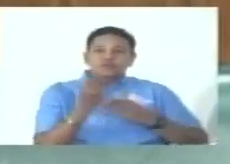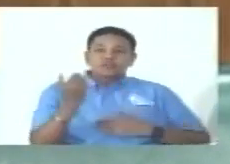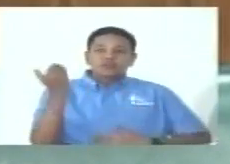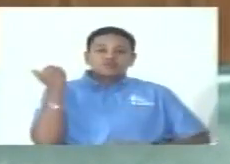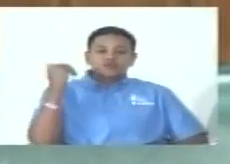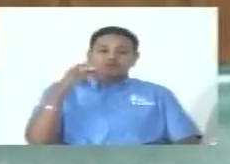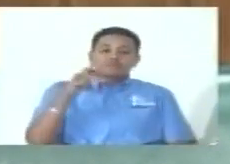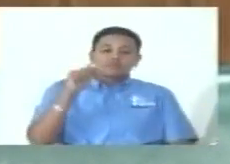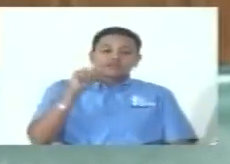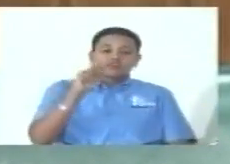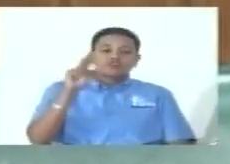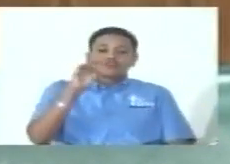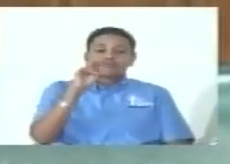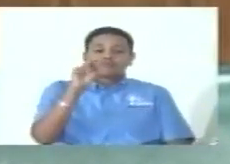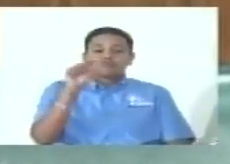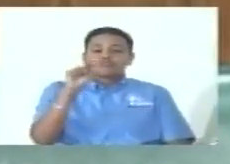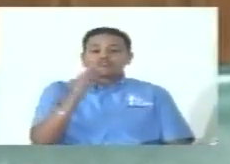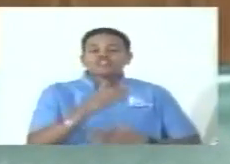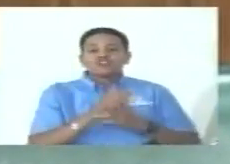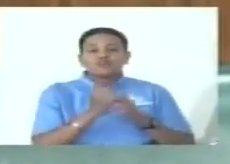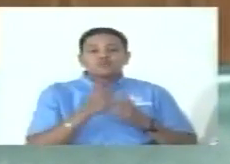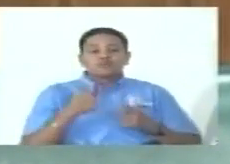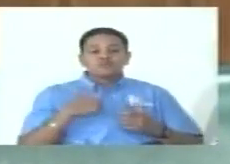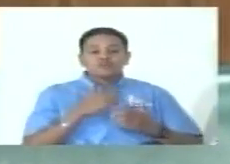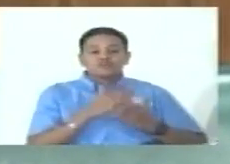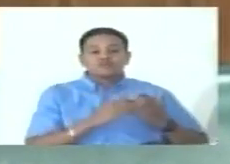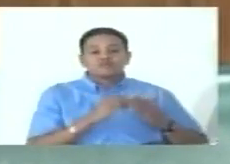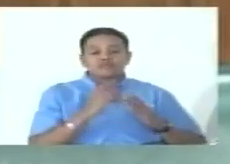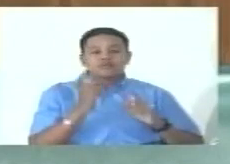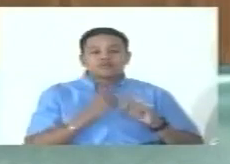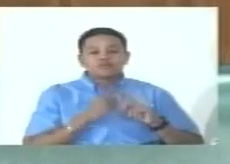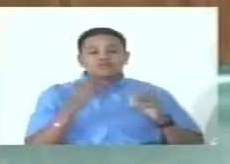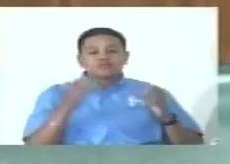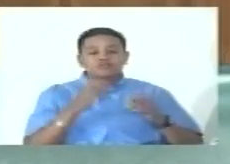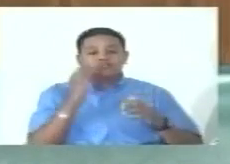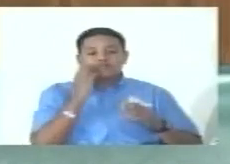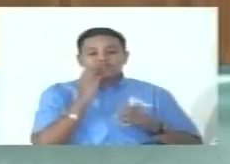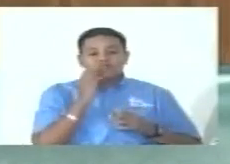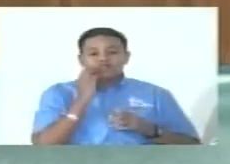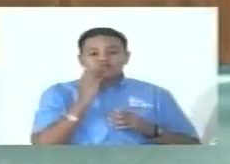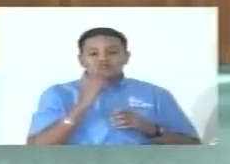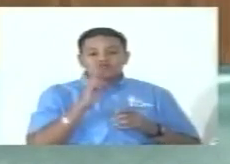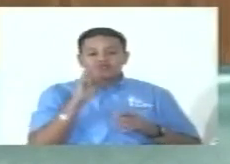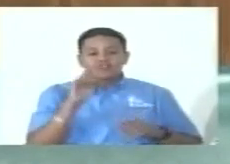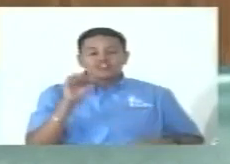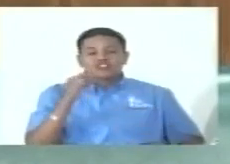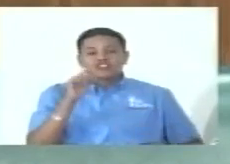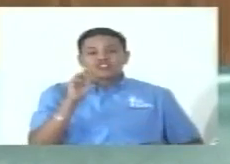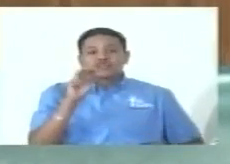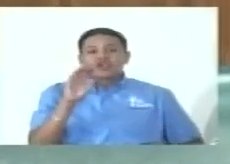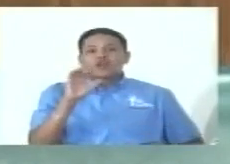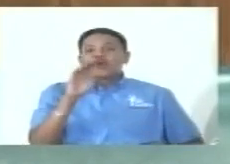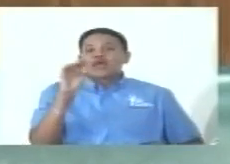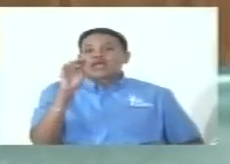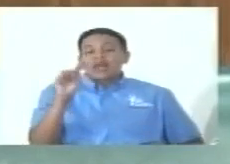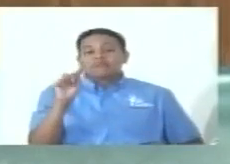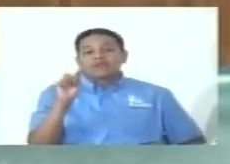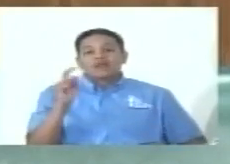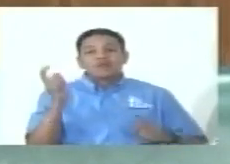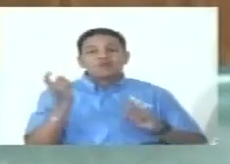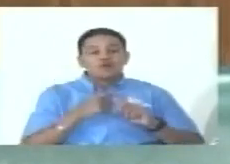with some of us in a WhatsApp group. In fact, it was the Shadow Cabinet WhatsApp